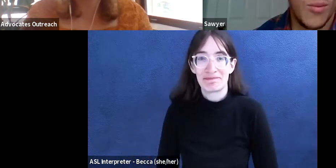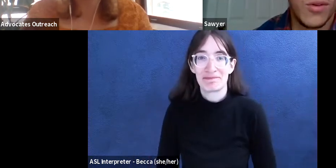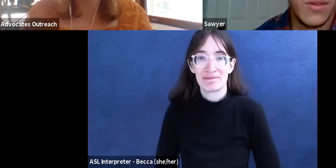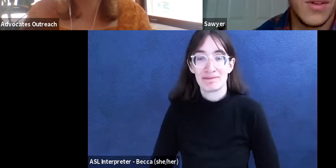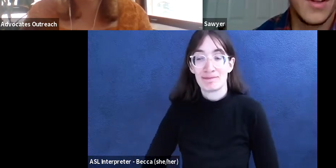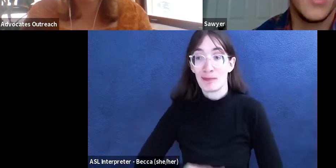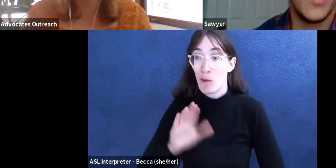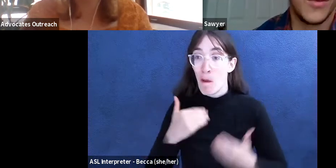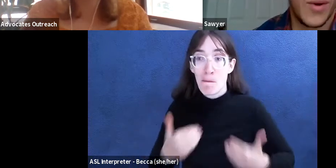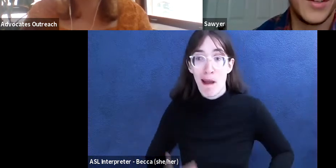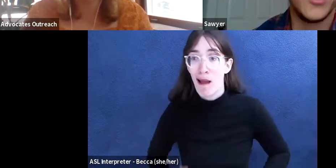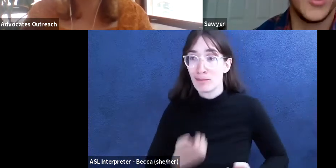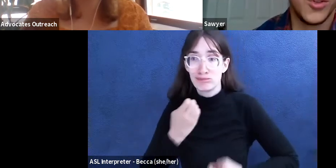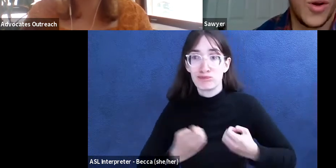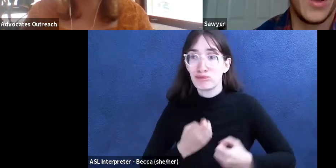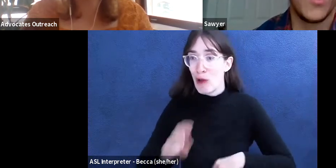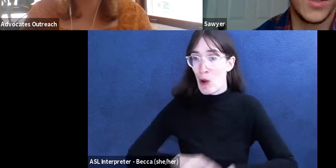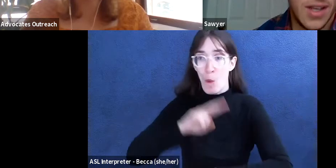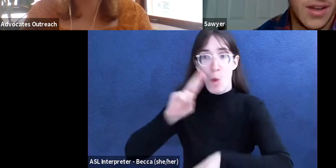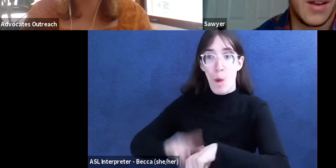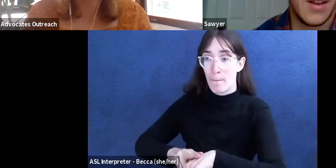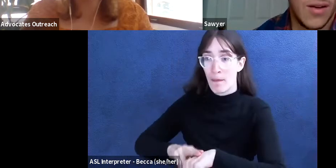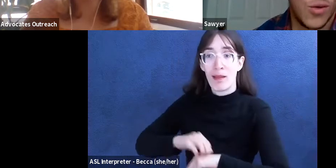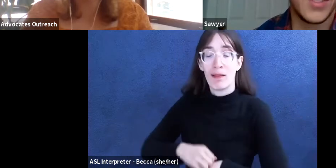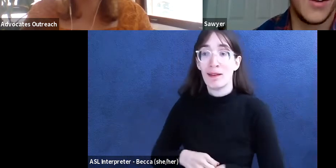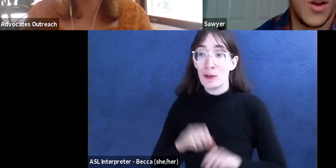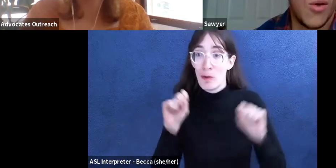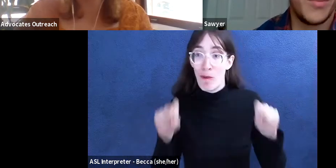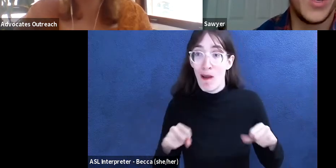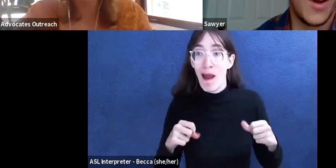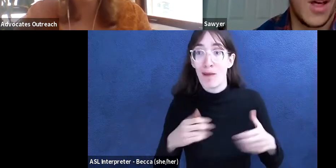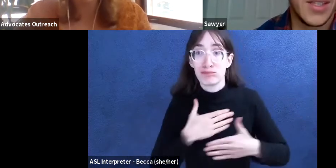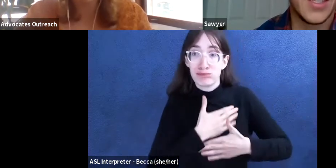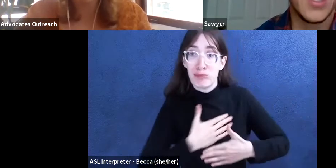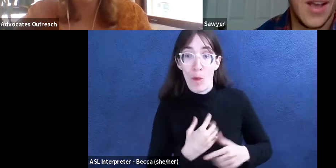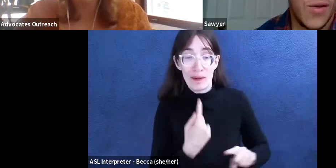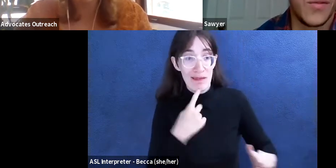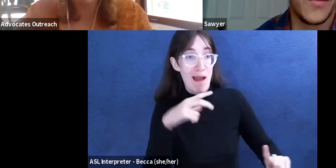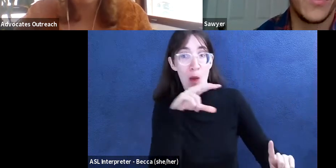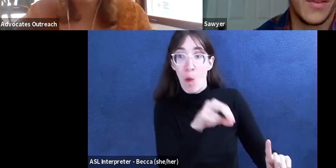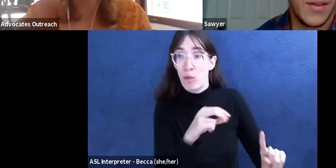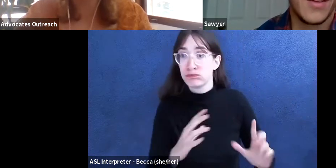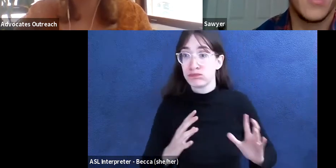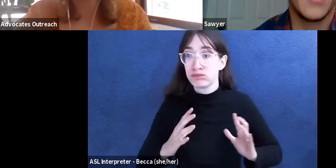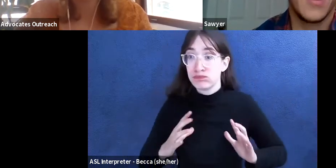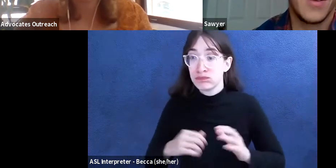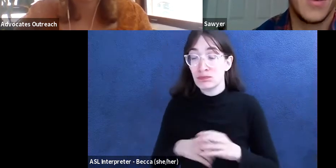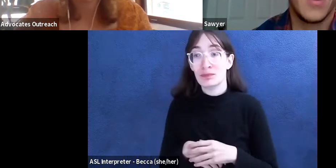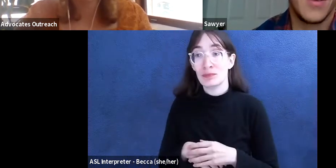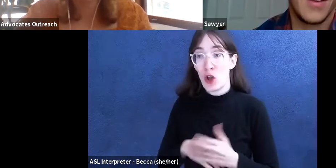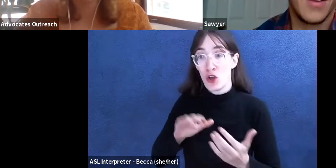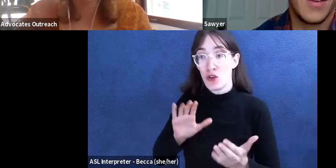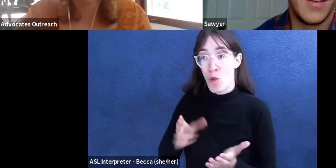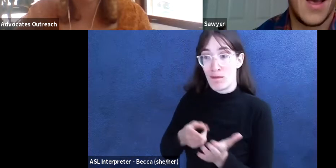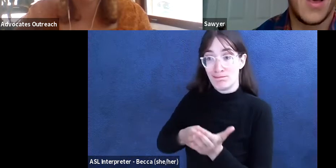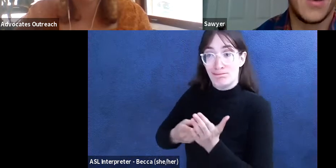step one in thinking about how you can be an effective like sex educator for kids in your